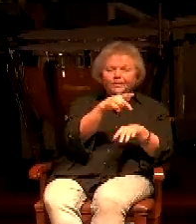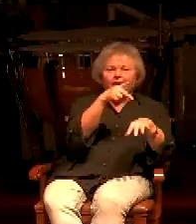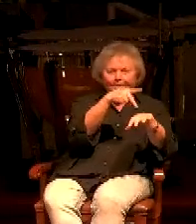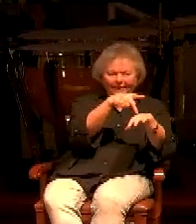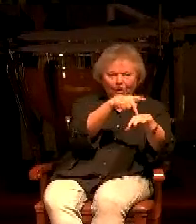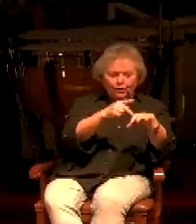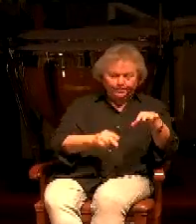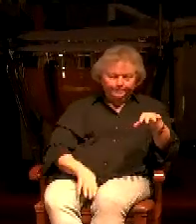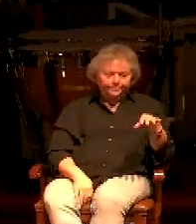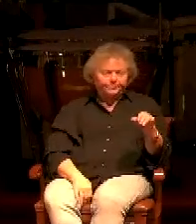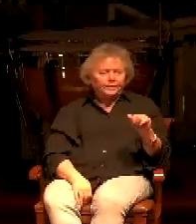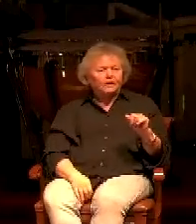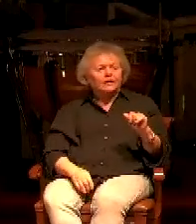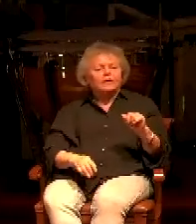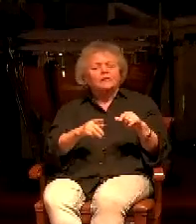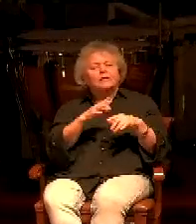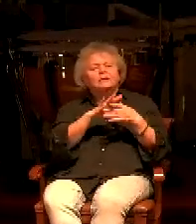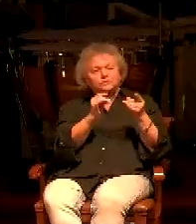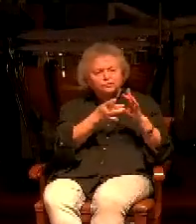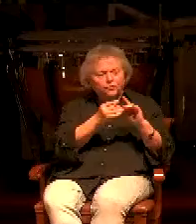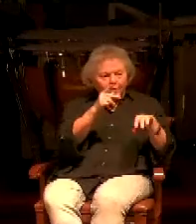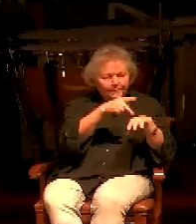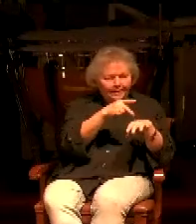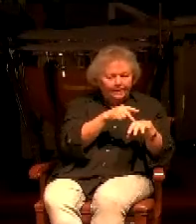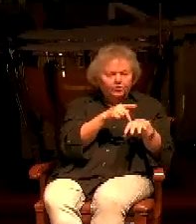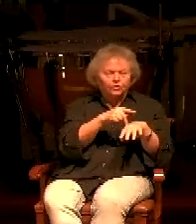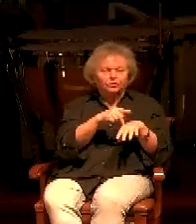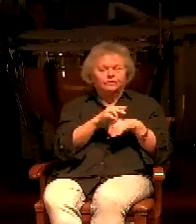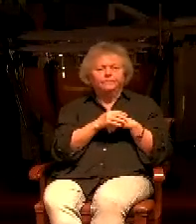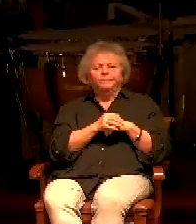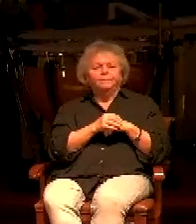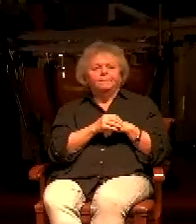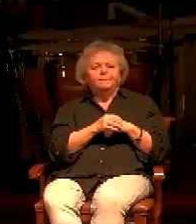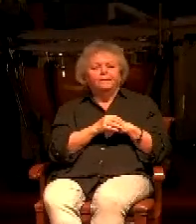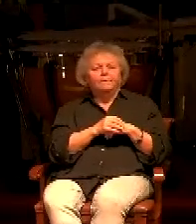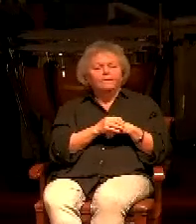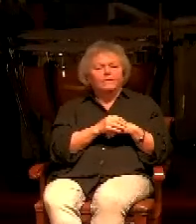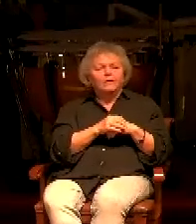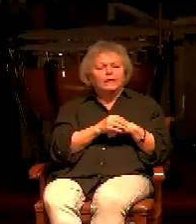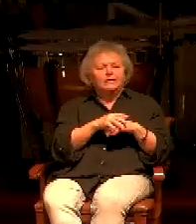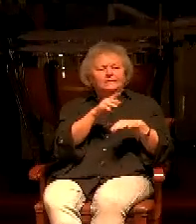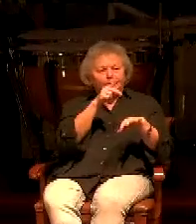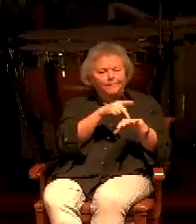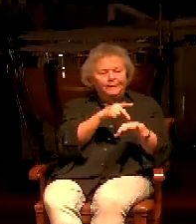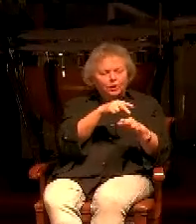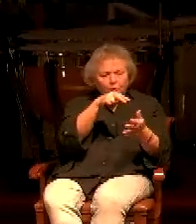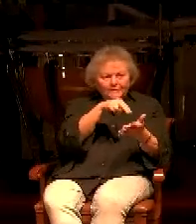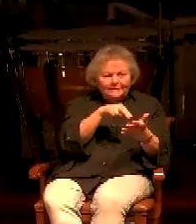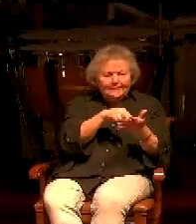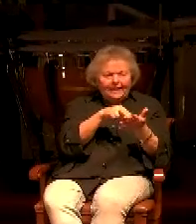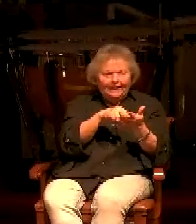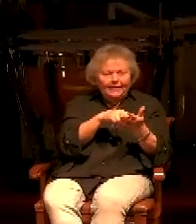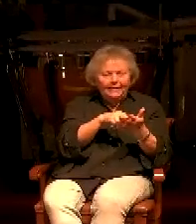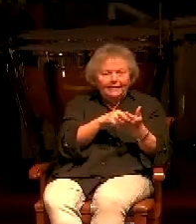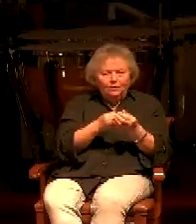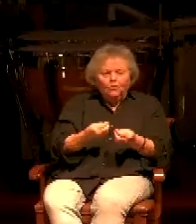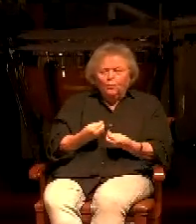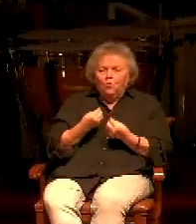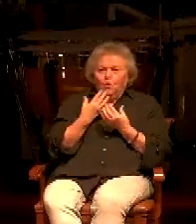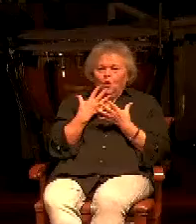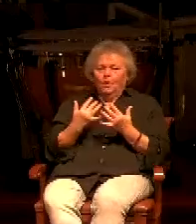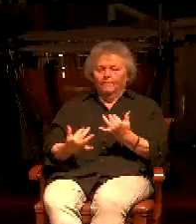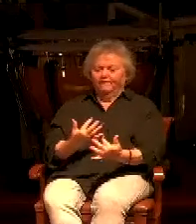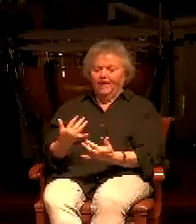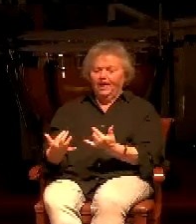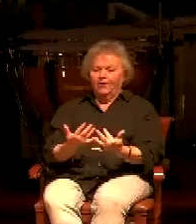So what's going on with Peter? Let's go back to the story of Peter. John cuts back to the scene. Now Simon Peter was standing and warming himself. Now you got to understand that John